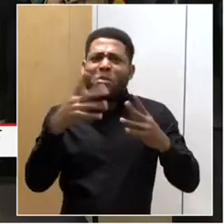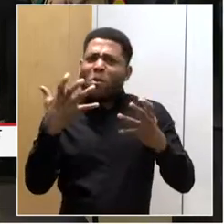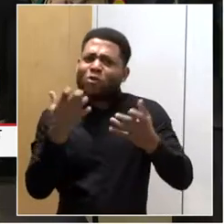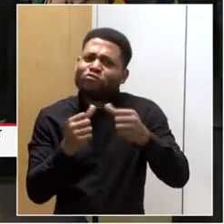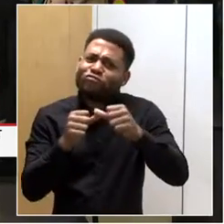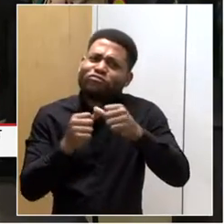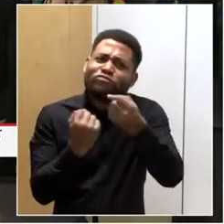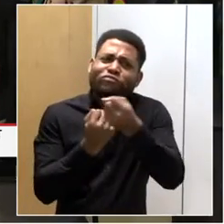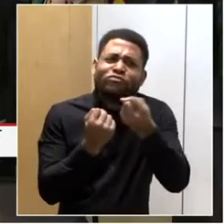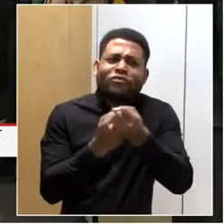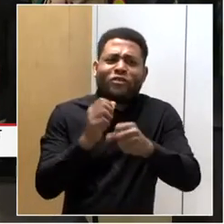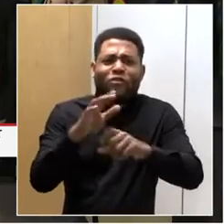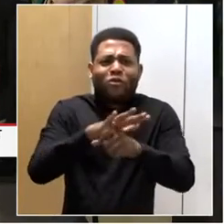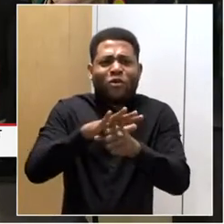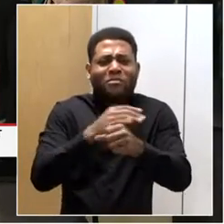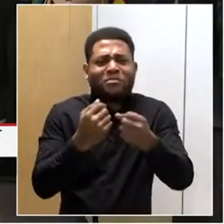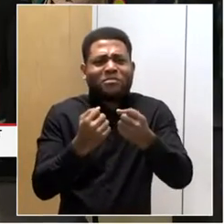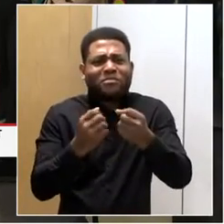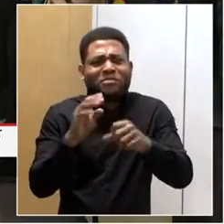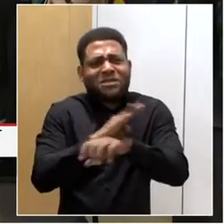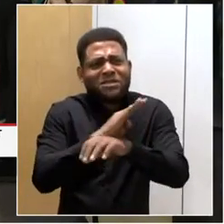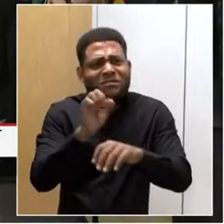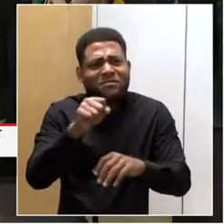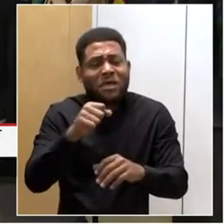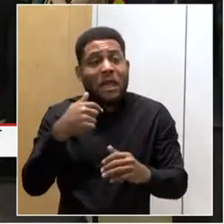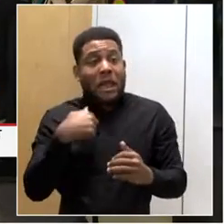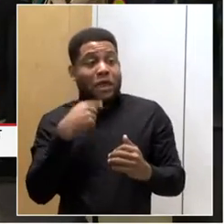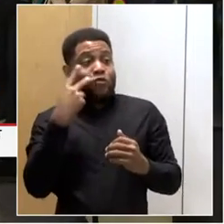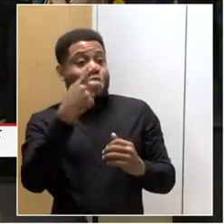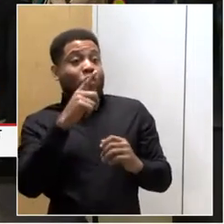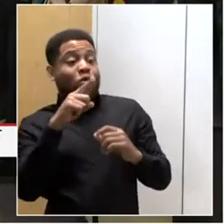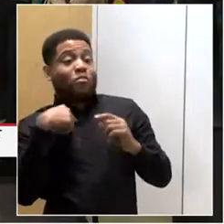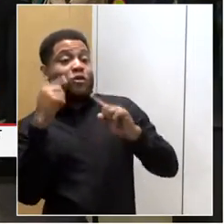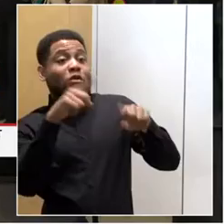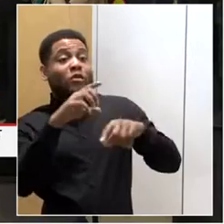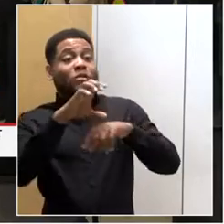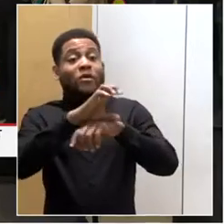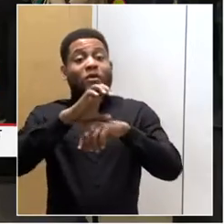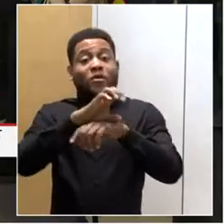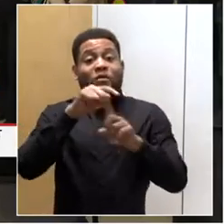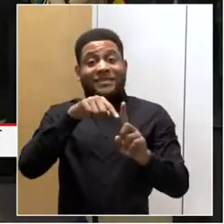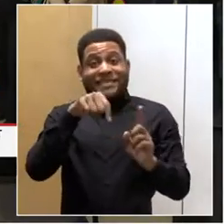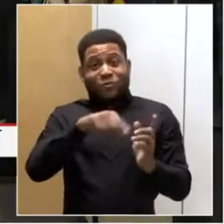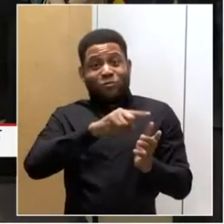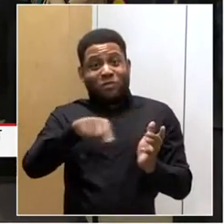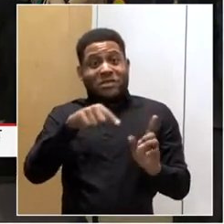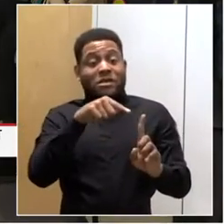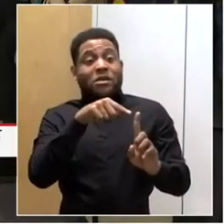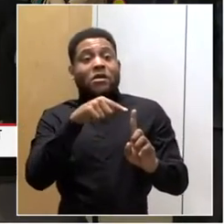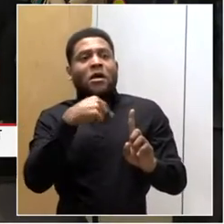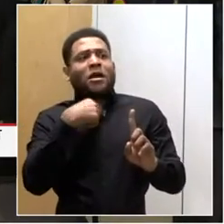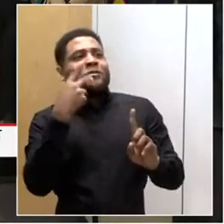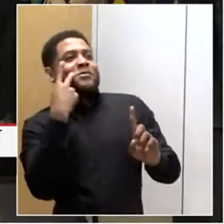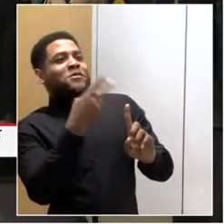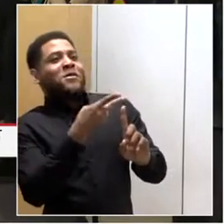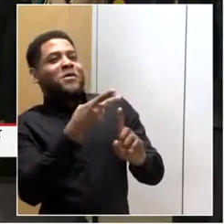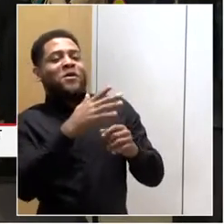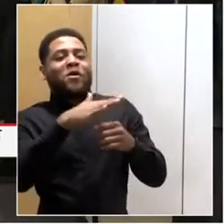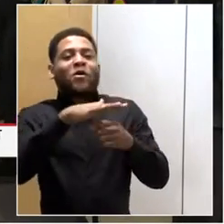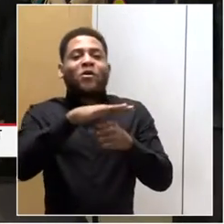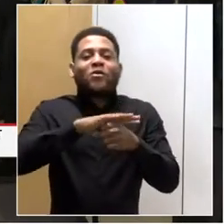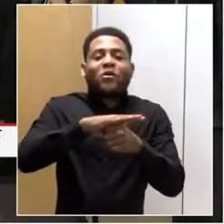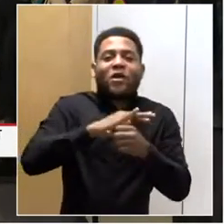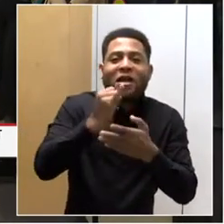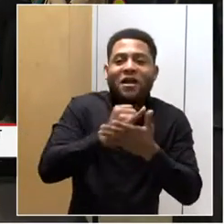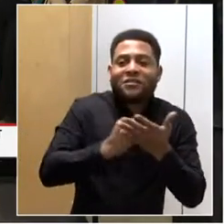it. I saw it when I went to ChocolateCon this past weekend on Barracks Row. Had local artists, had local